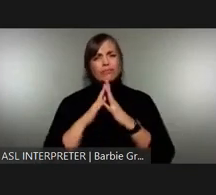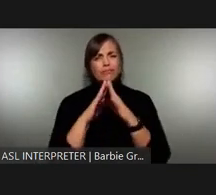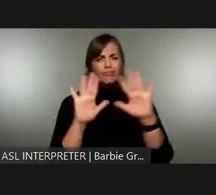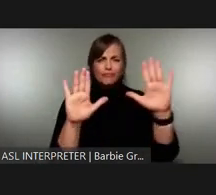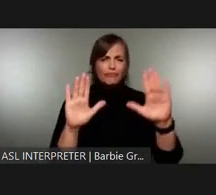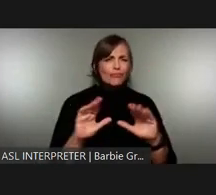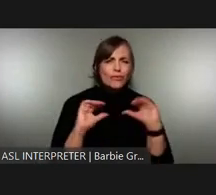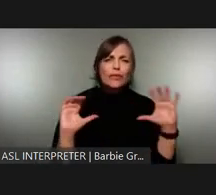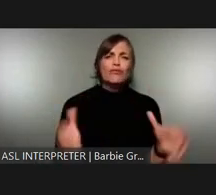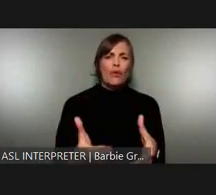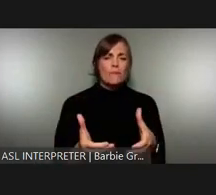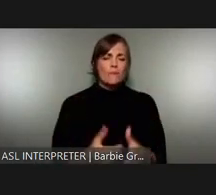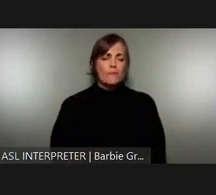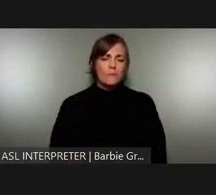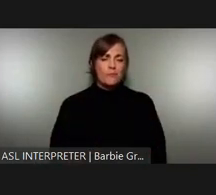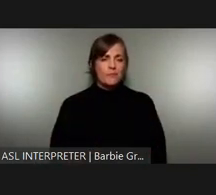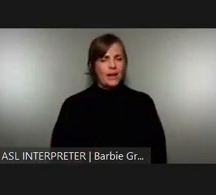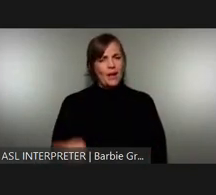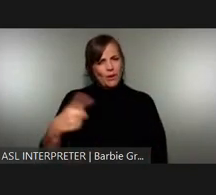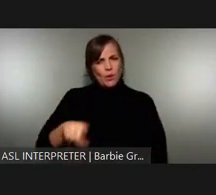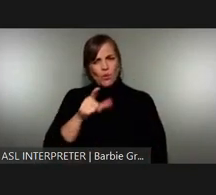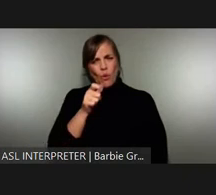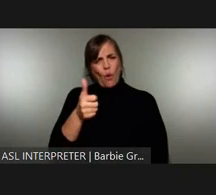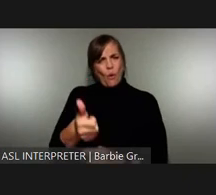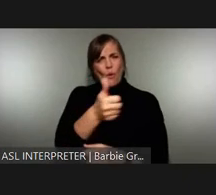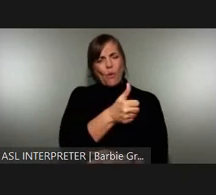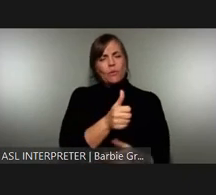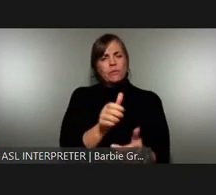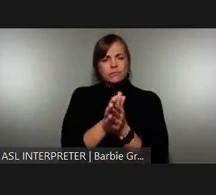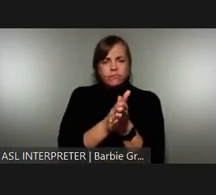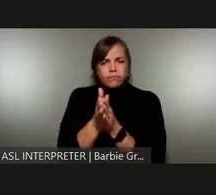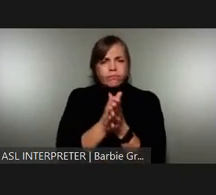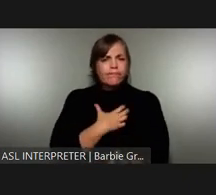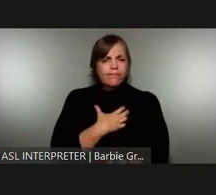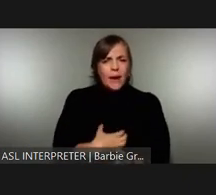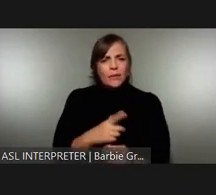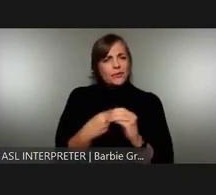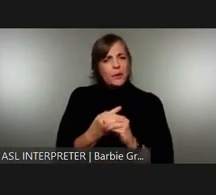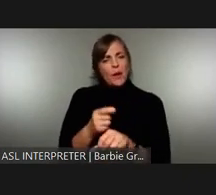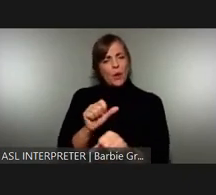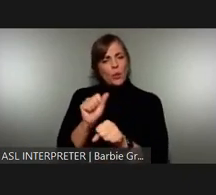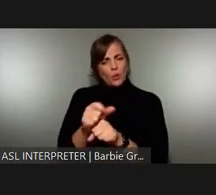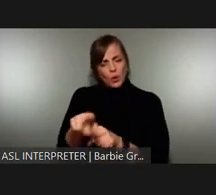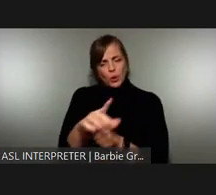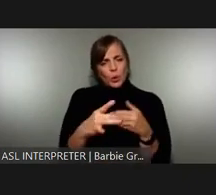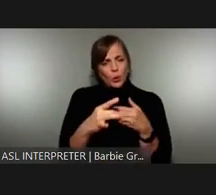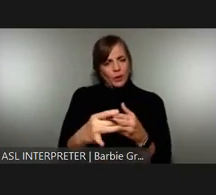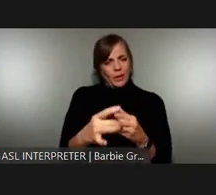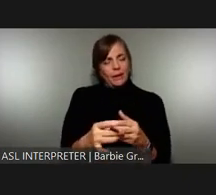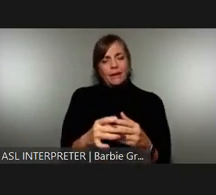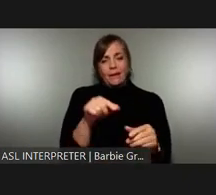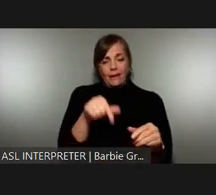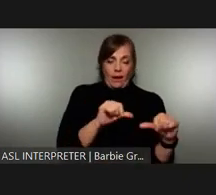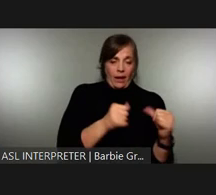group that is passionate about the work that you lead the agency for,